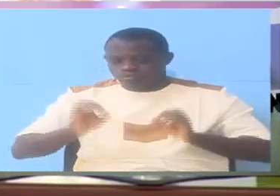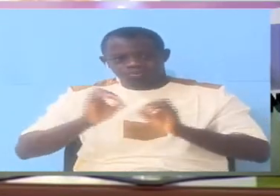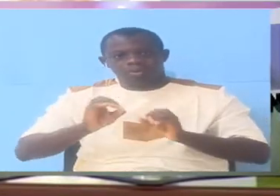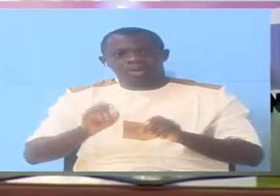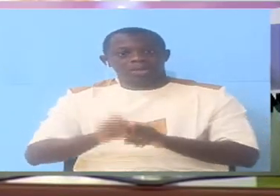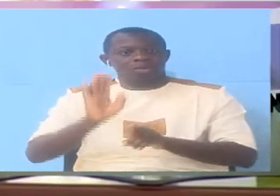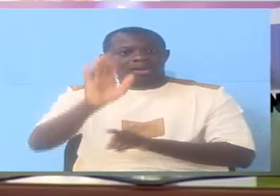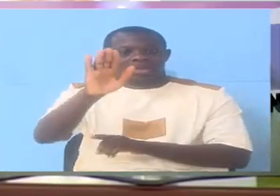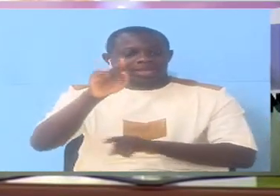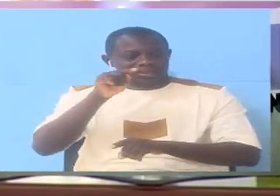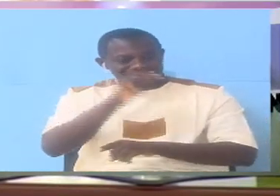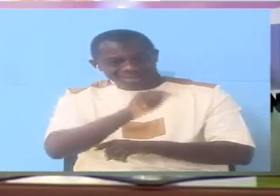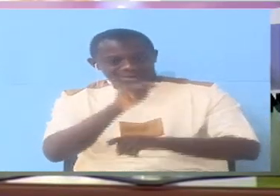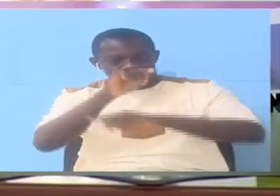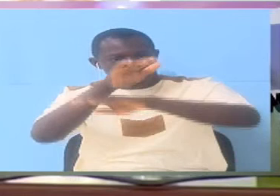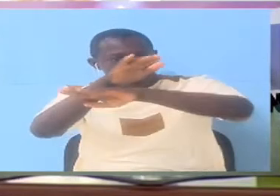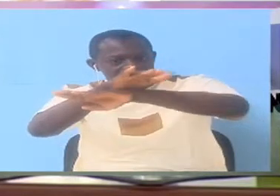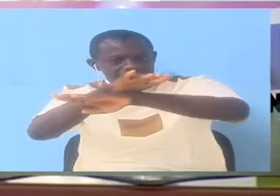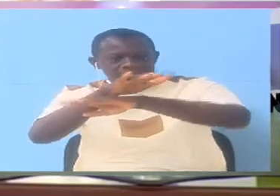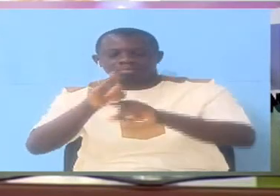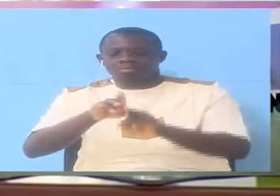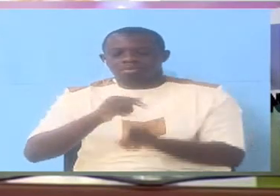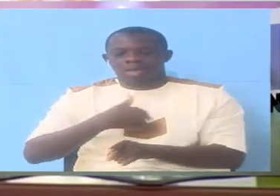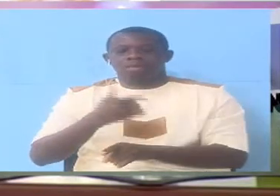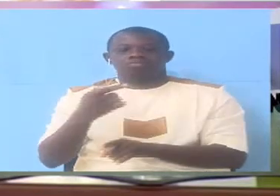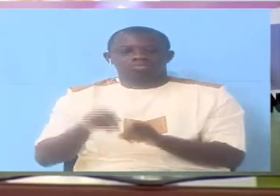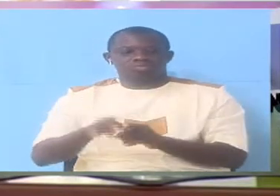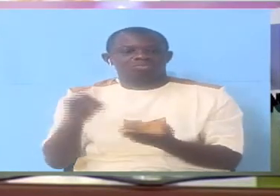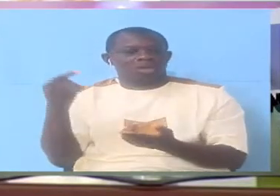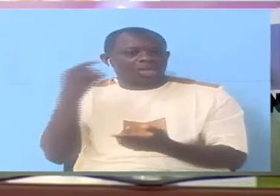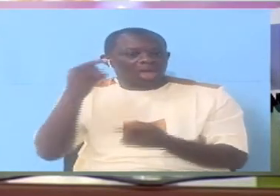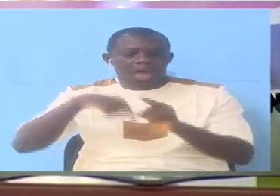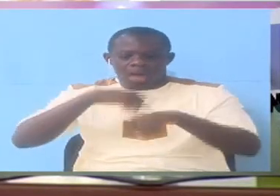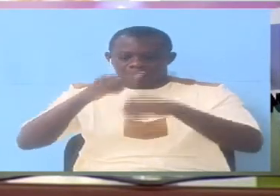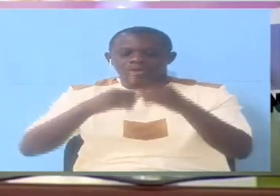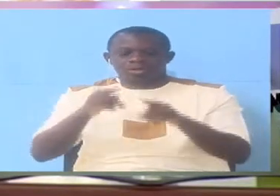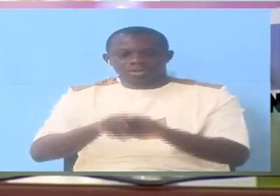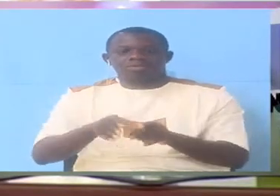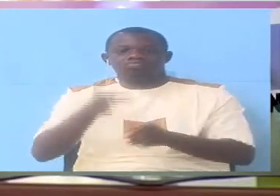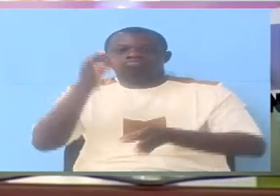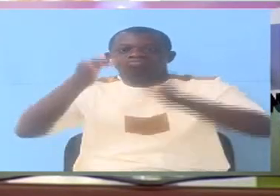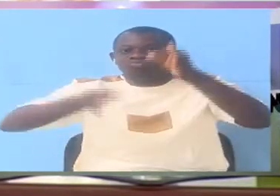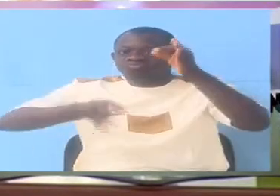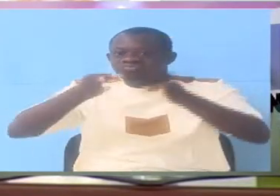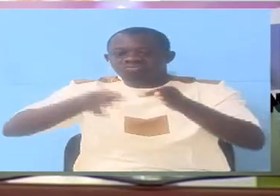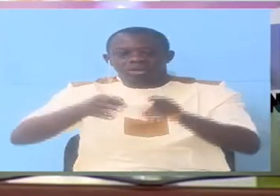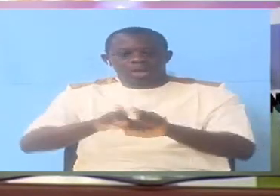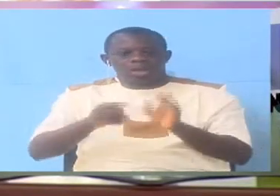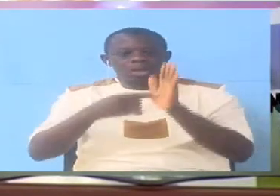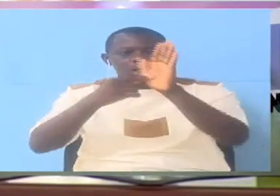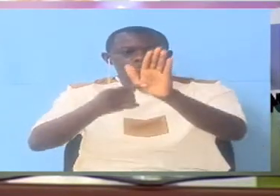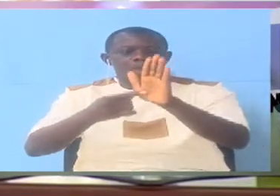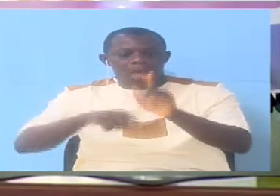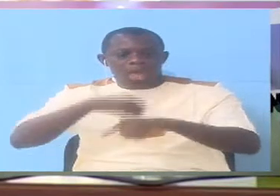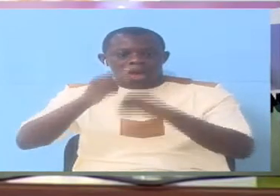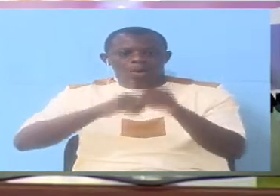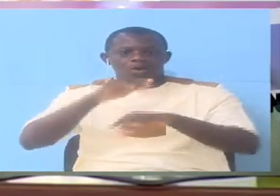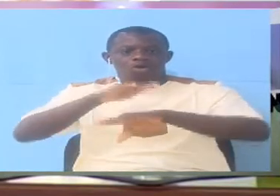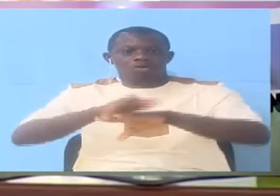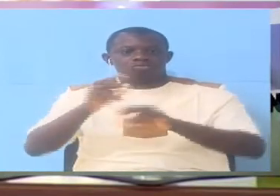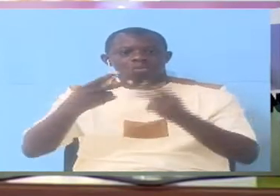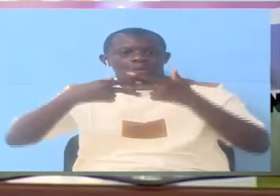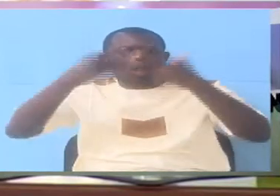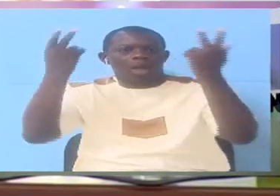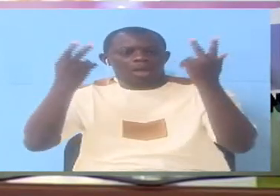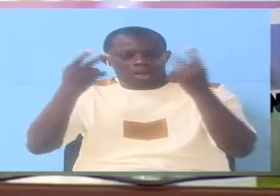that evening, ca guddi ga nag, I heard about a justification on air. Ma dégg nag ci jaww ji daal ñu ngi wax la